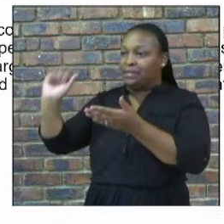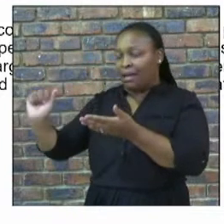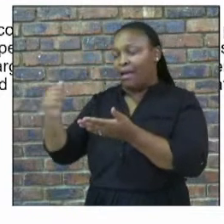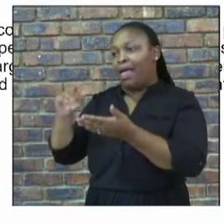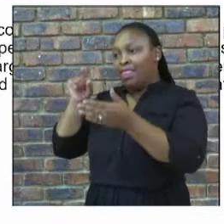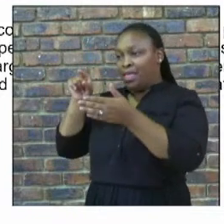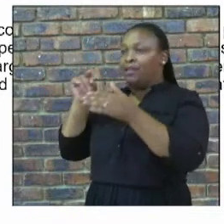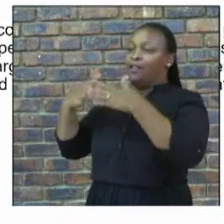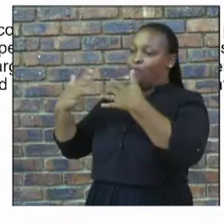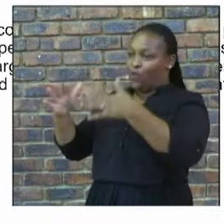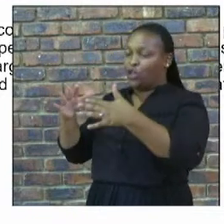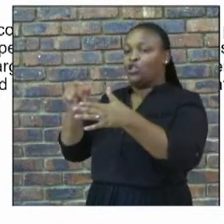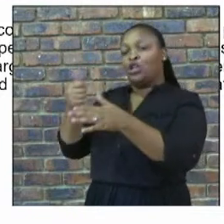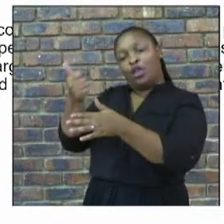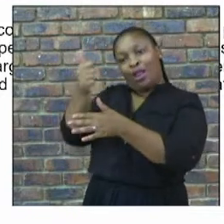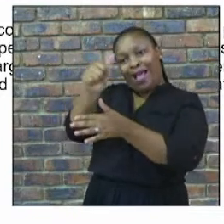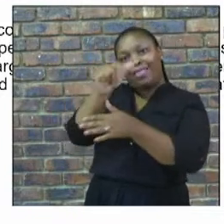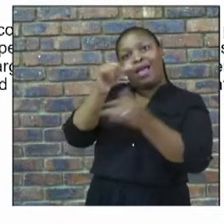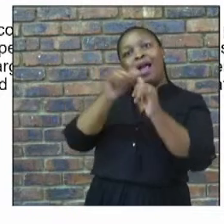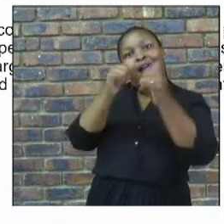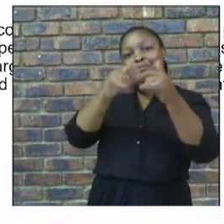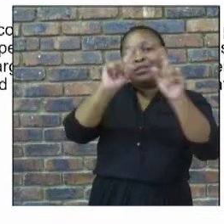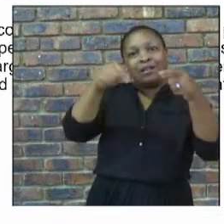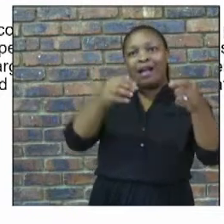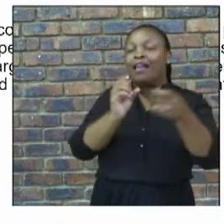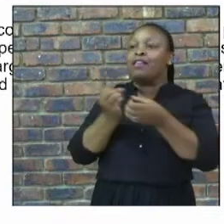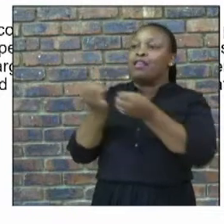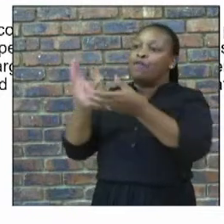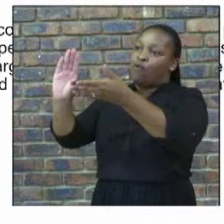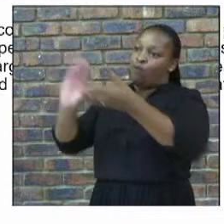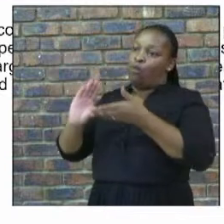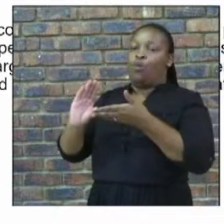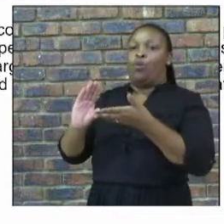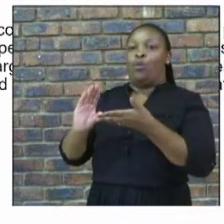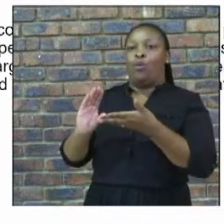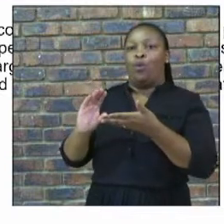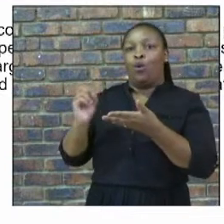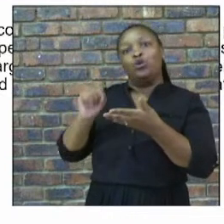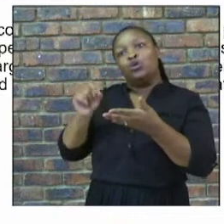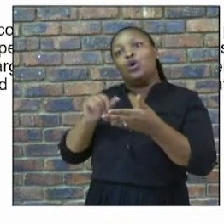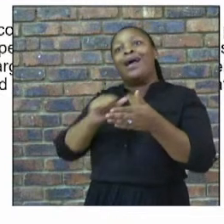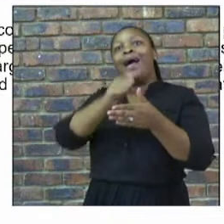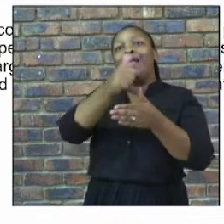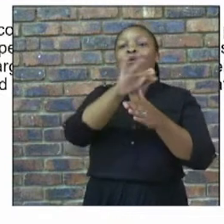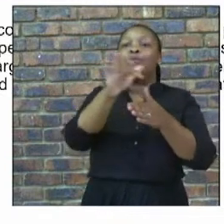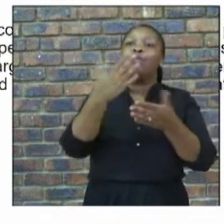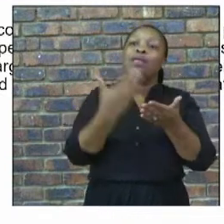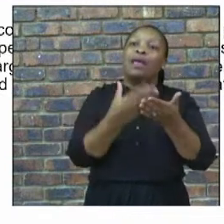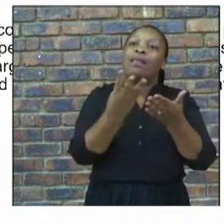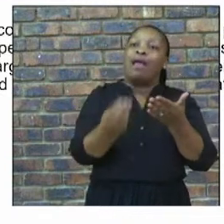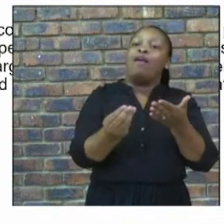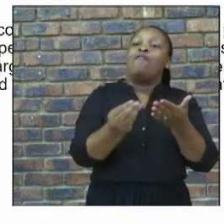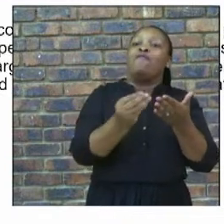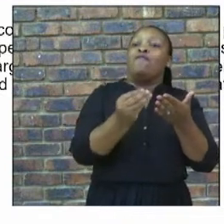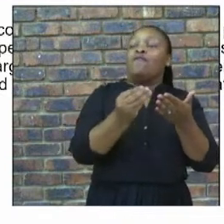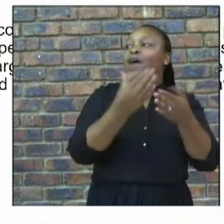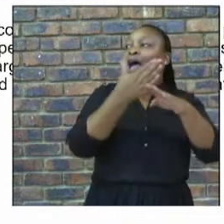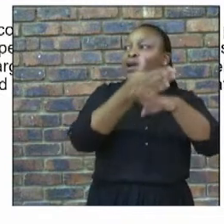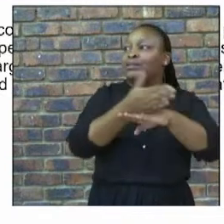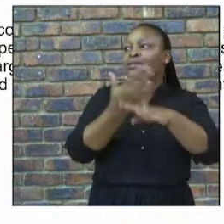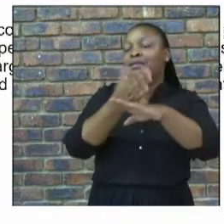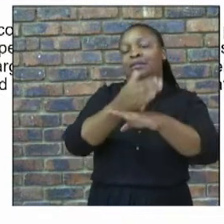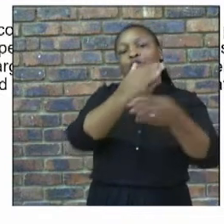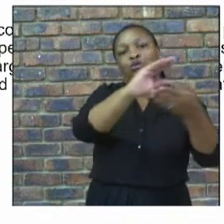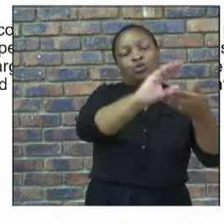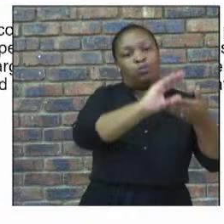where wherever you go, if you come and say I want to apply for funding, already system itlamele tsebe gore se o